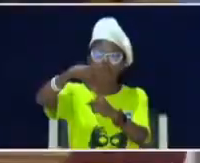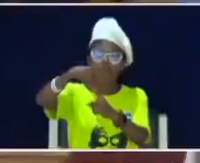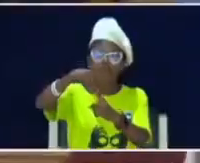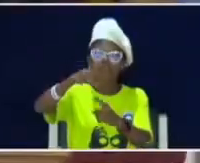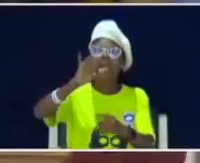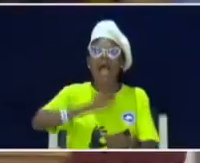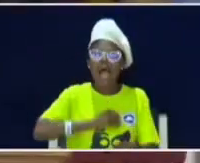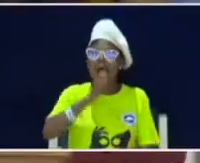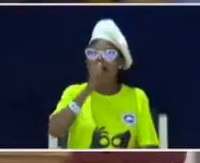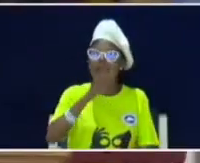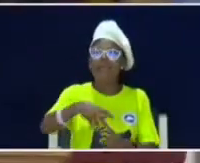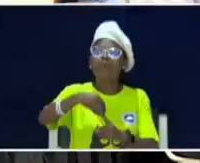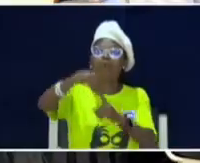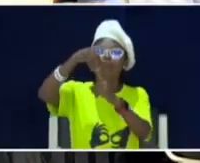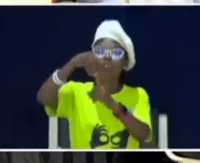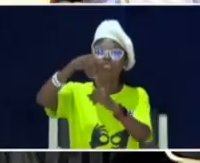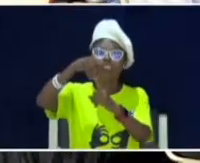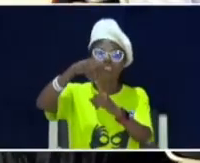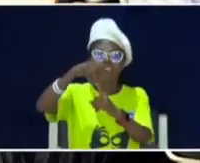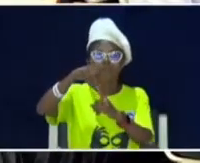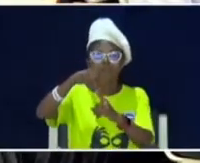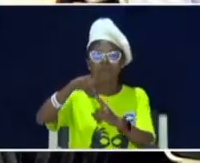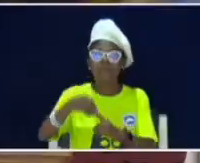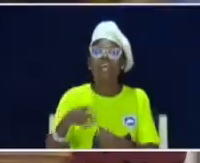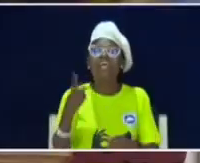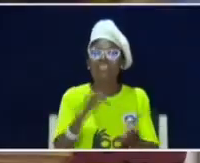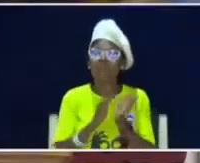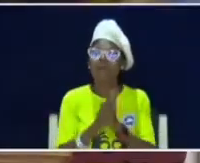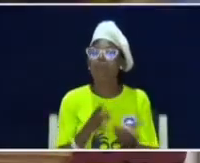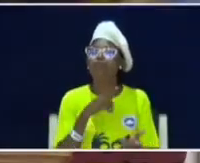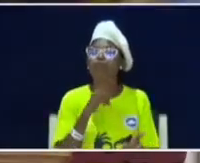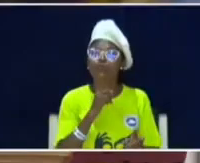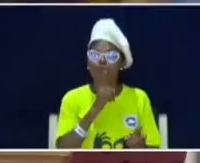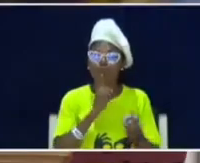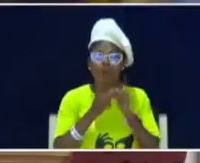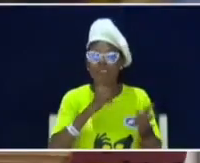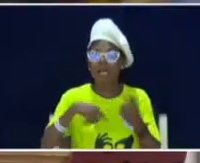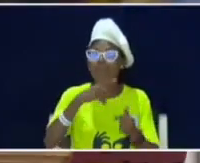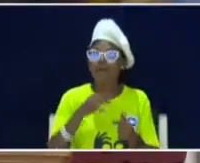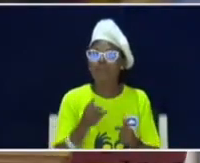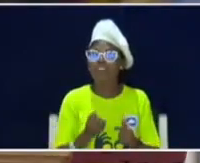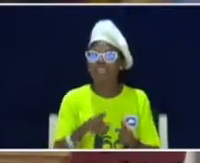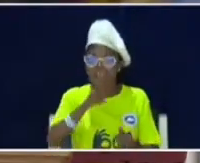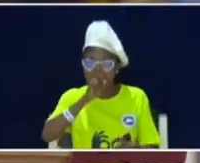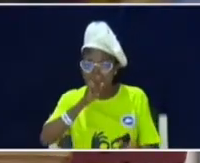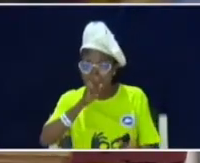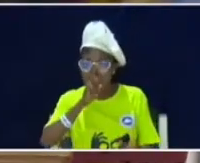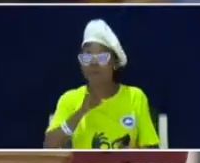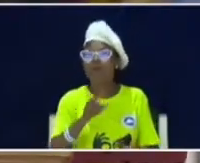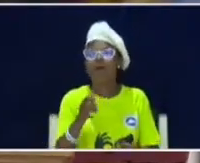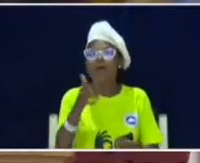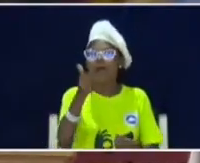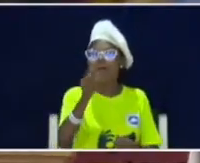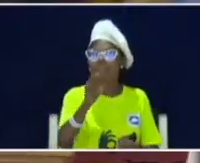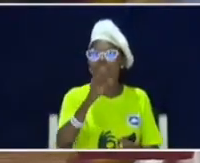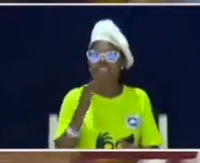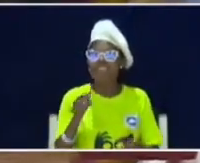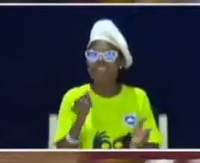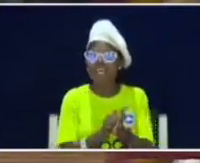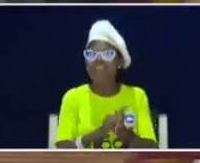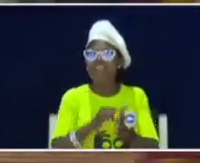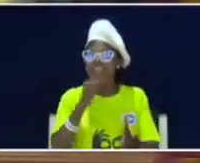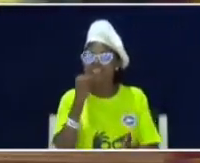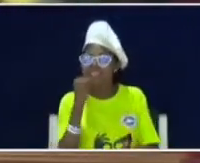I am unique. The Bible talked about eagle as a bird that is rarely seen. That is,